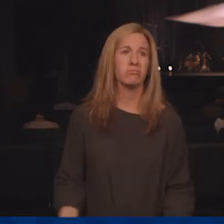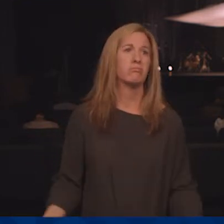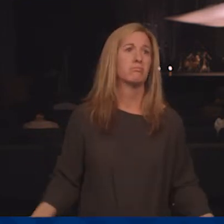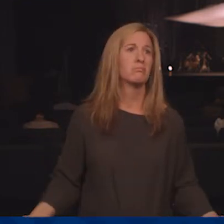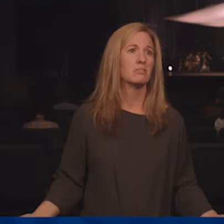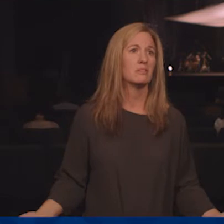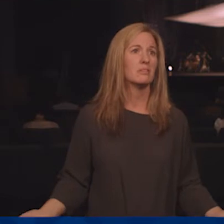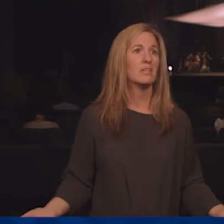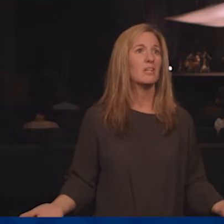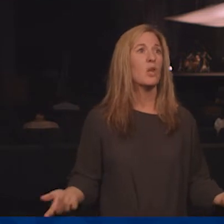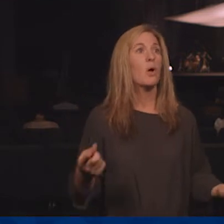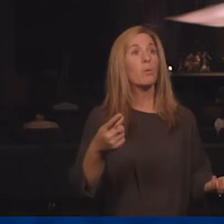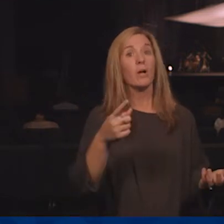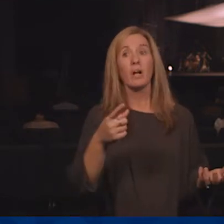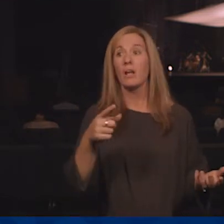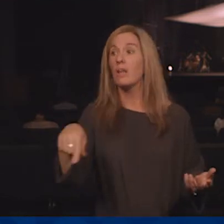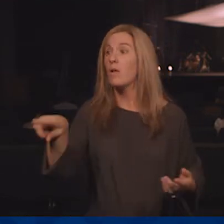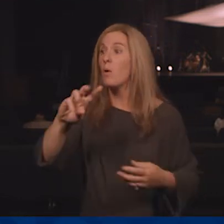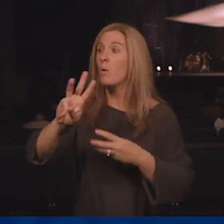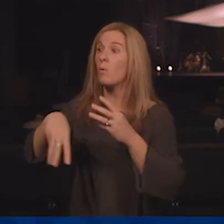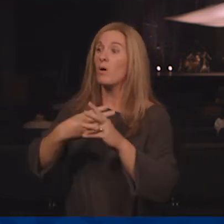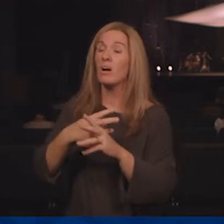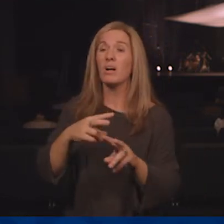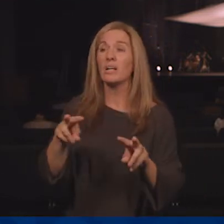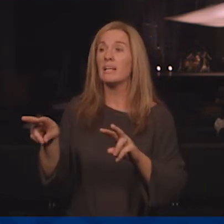spiritually lost and languishing.